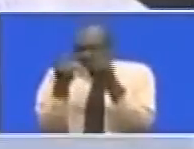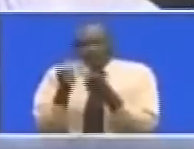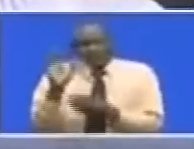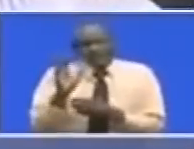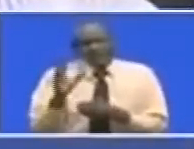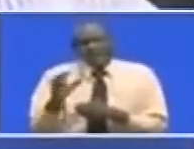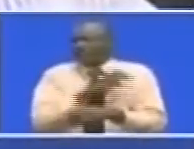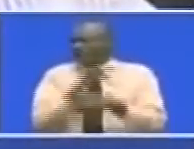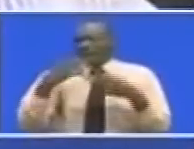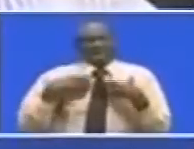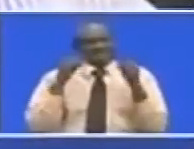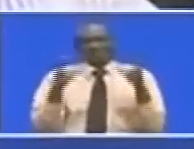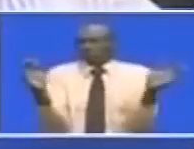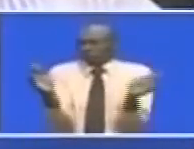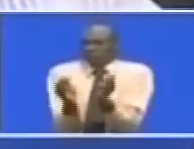groups,